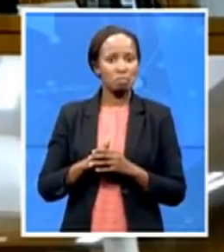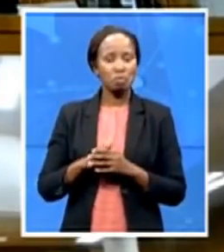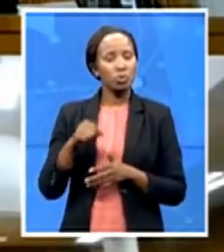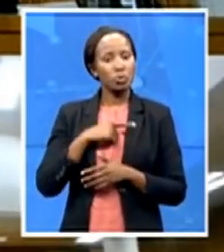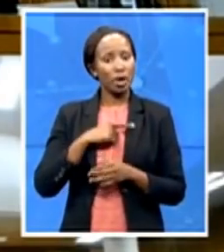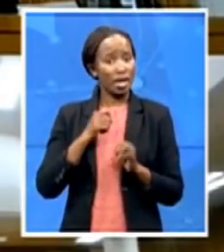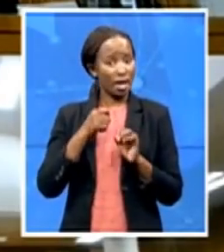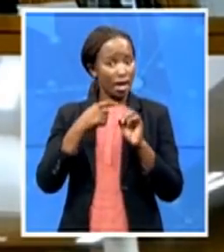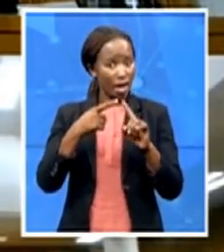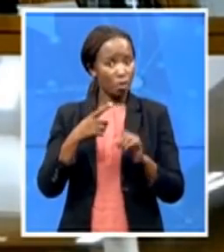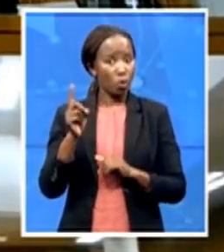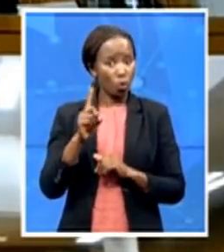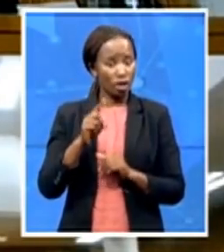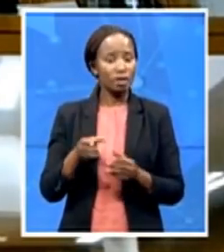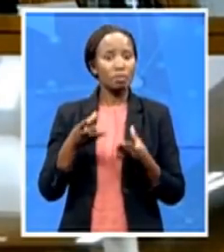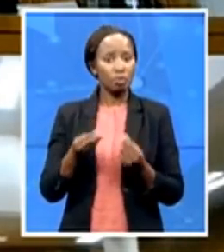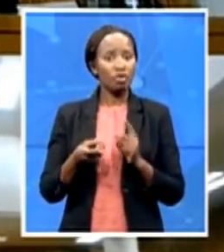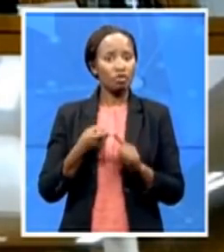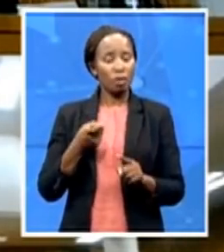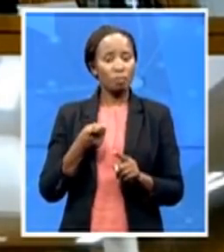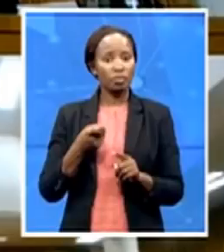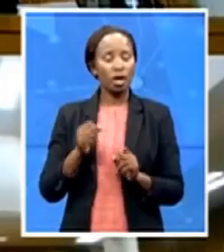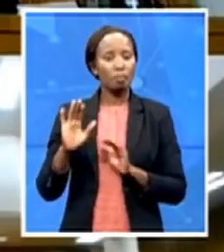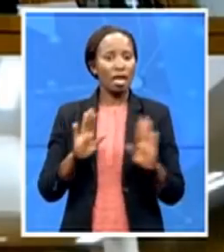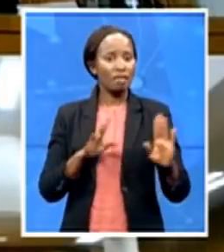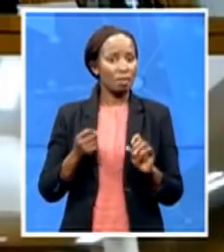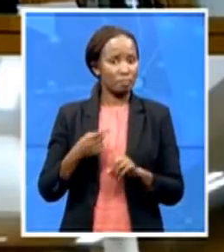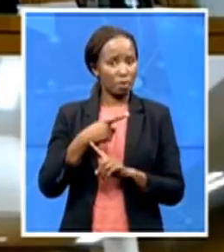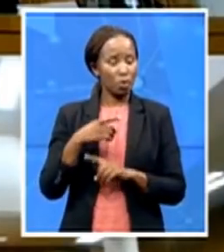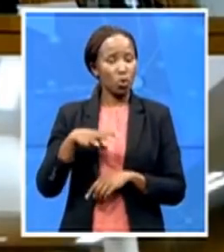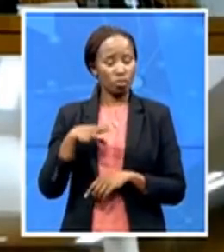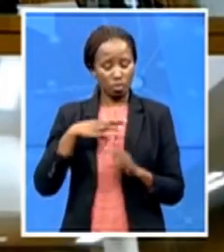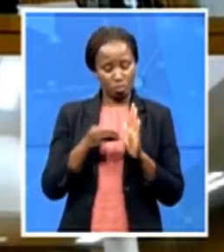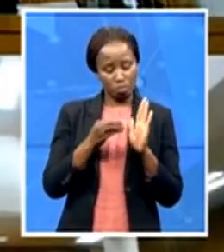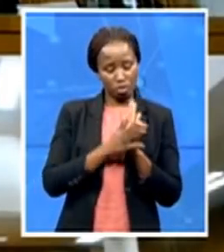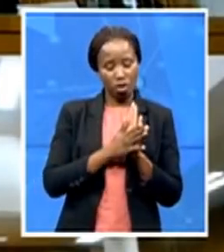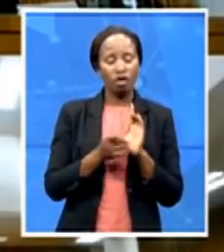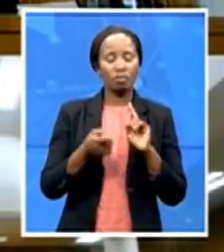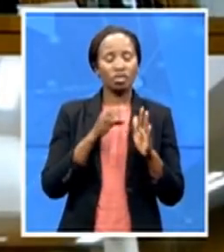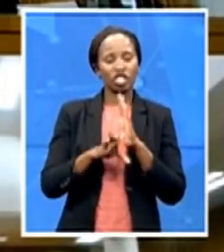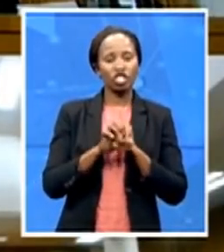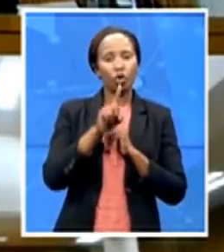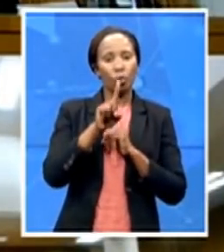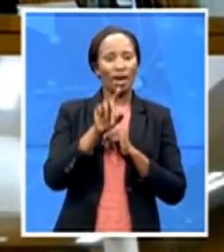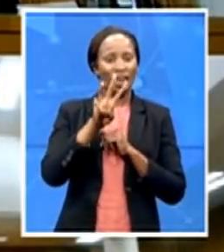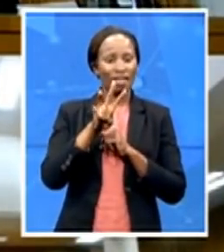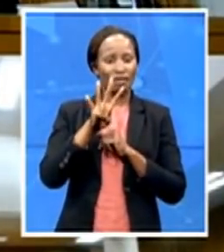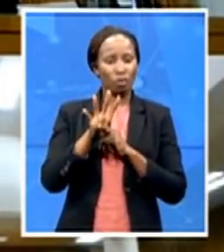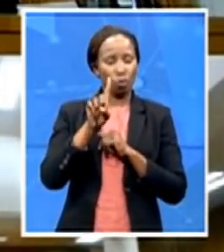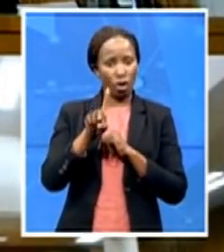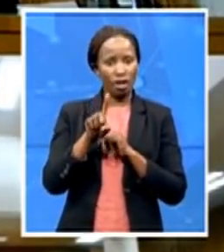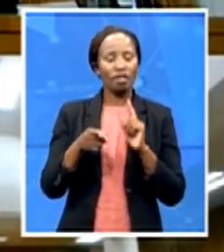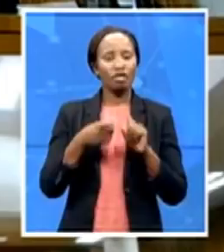misconduct, incapacity, and incompetence set out in Section 1941, in line with the CSC's holding in EFF